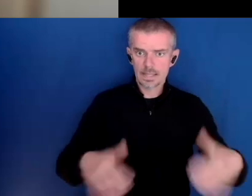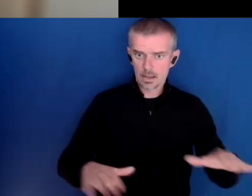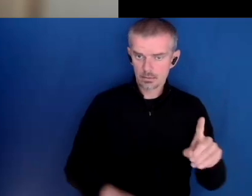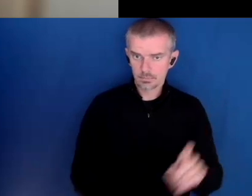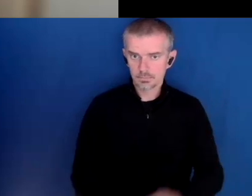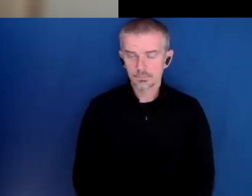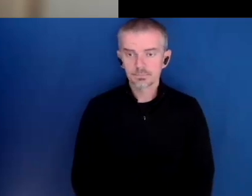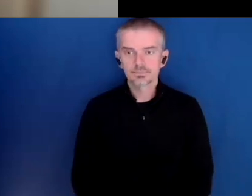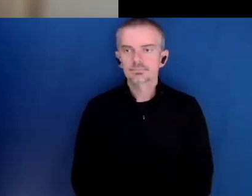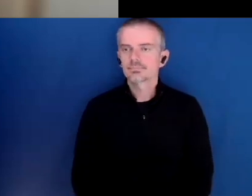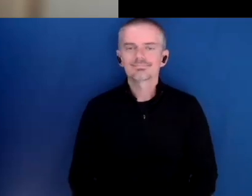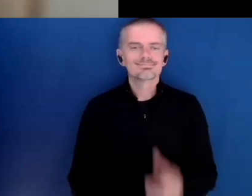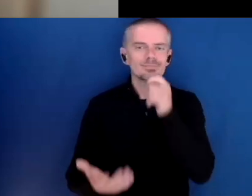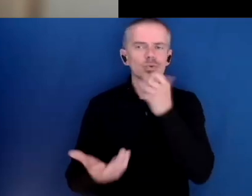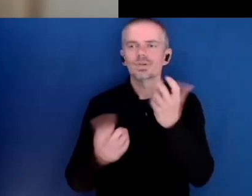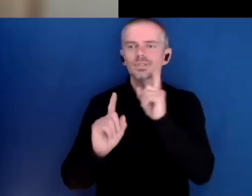Does anyone want to speak to that one?